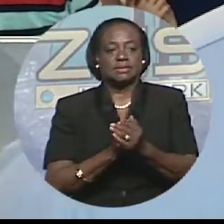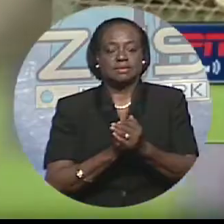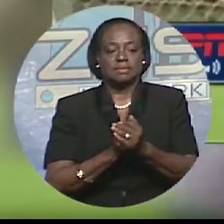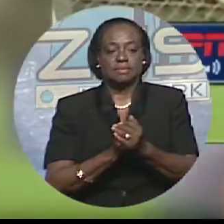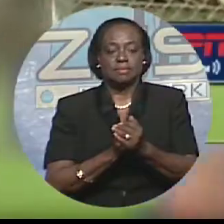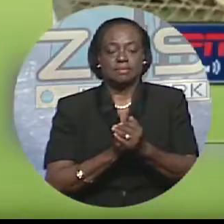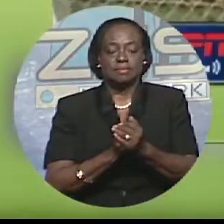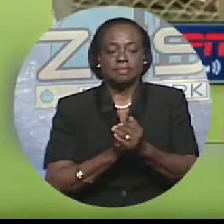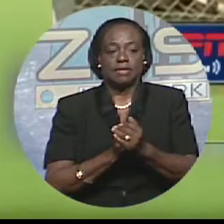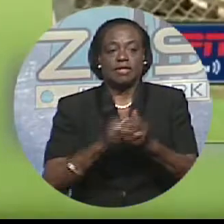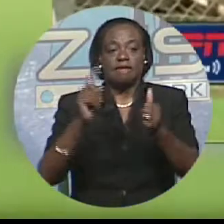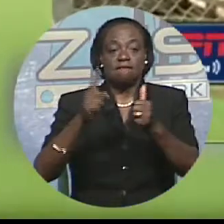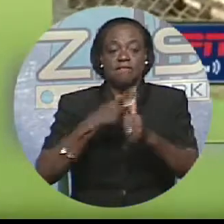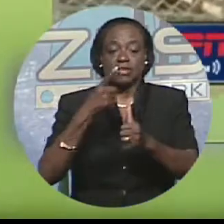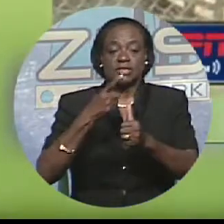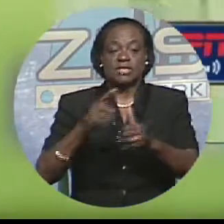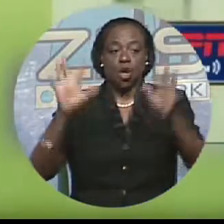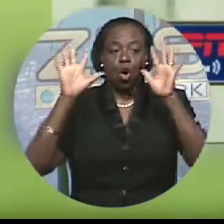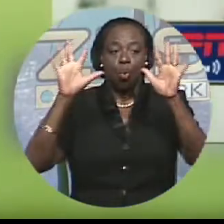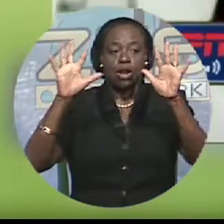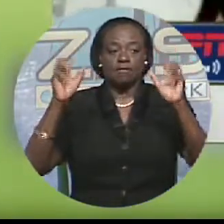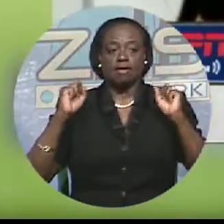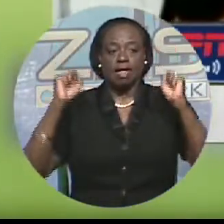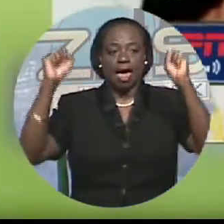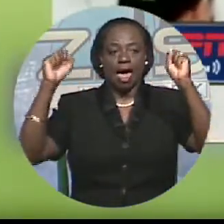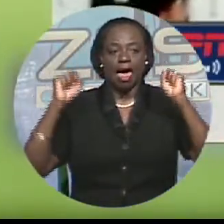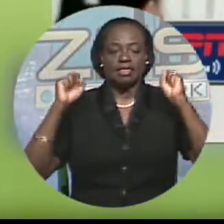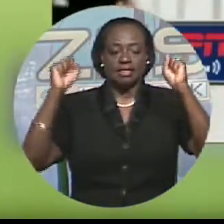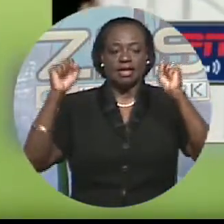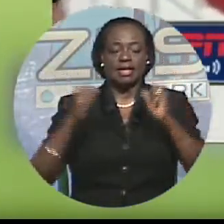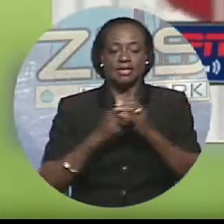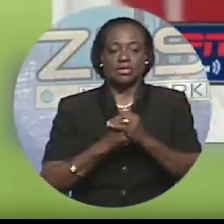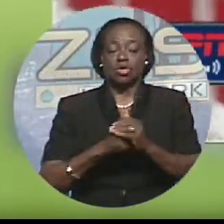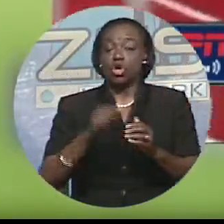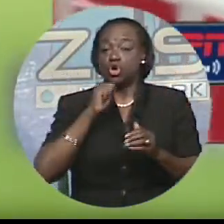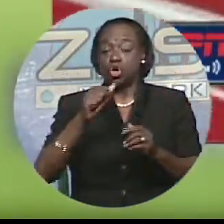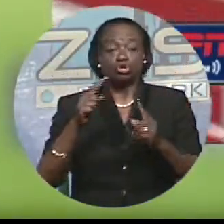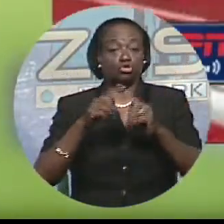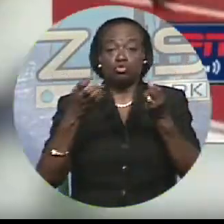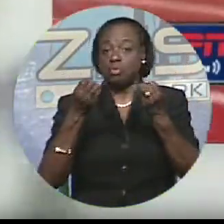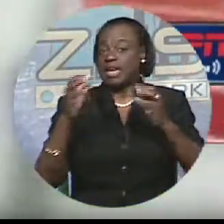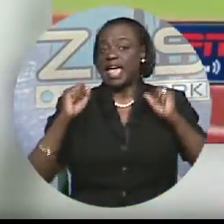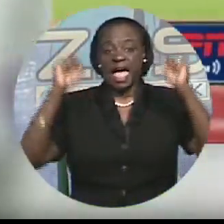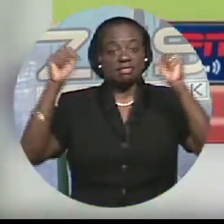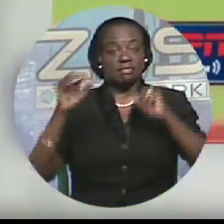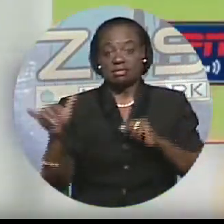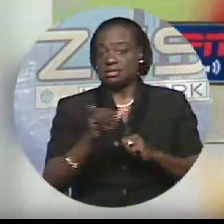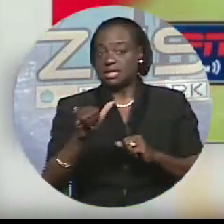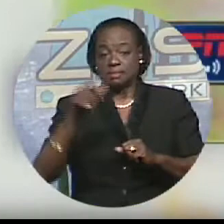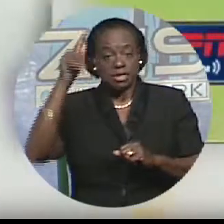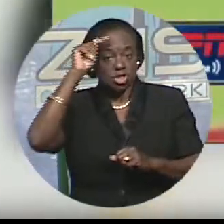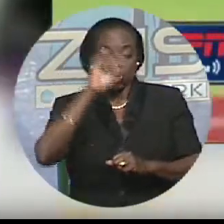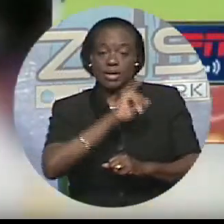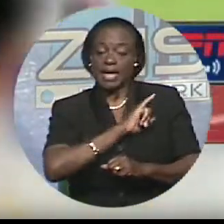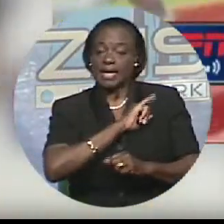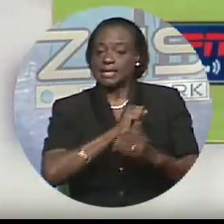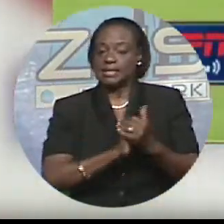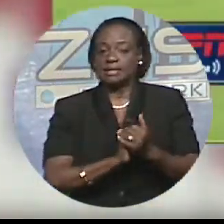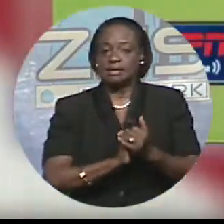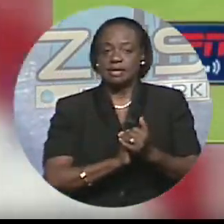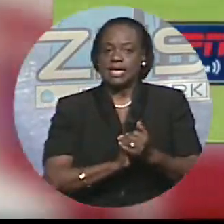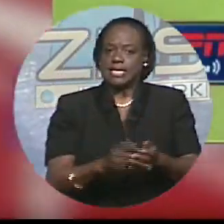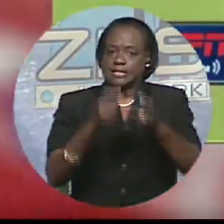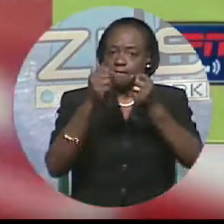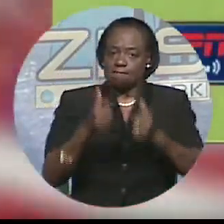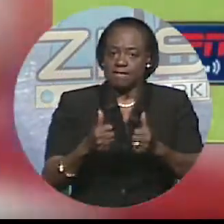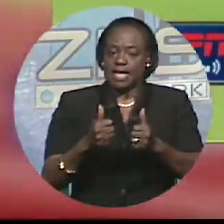our system. First of all, he's a tremendous athlete, athleticism. There's not too many athletes like Todd Isaacs out there. His speed is something that